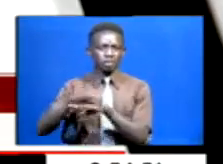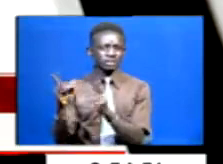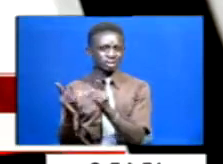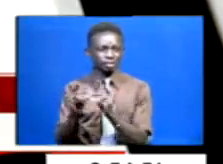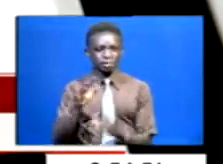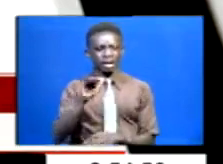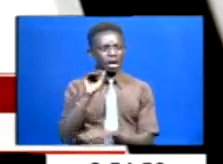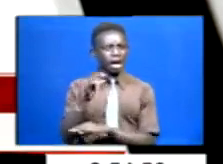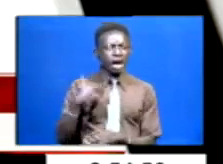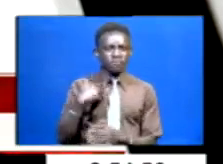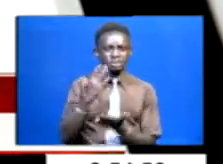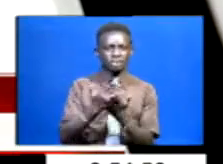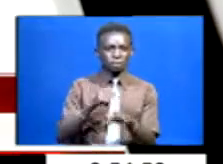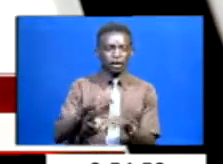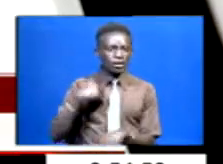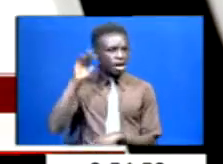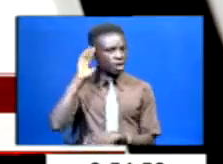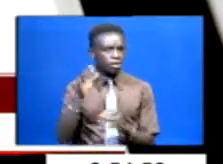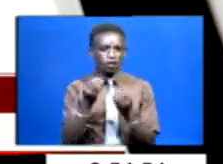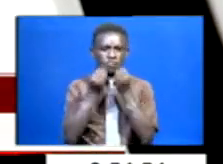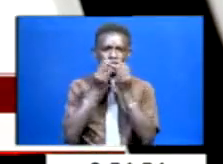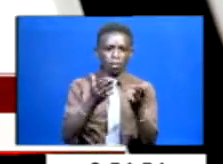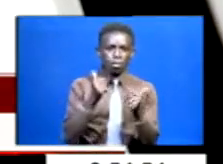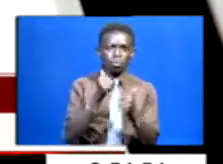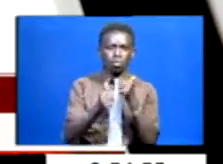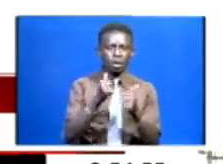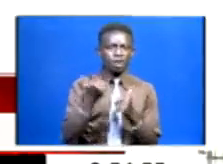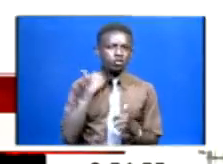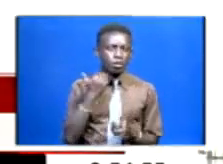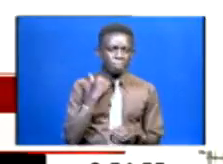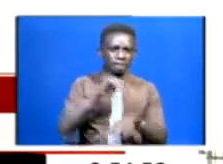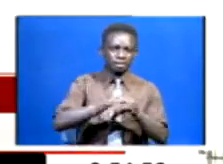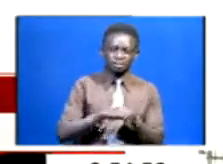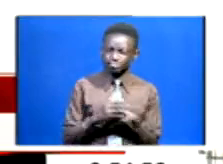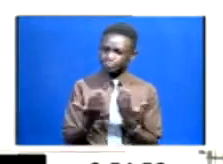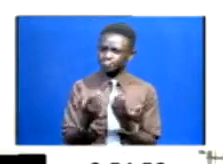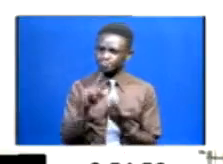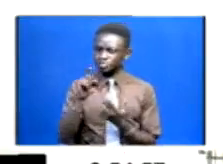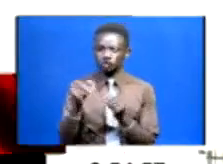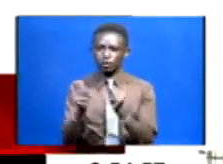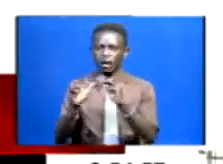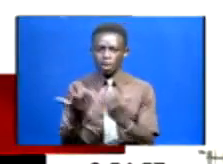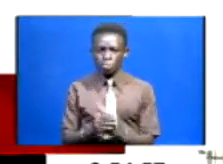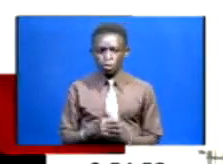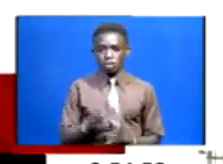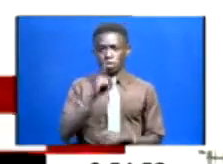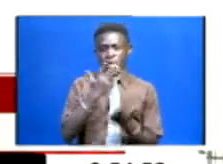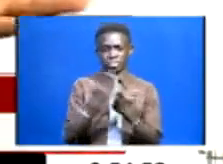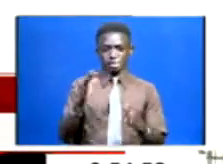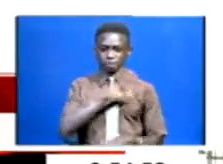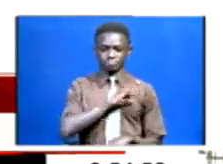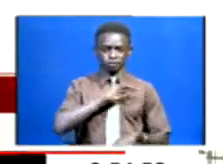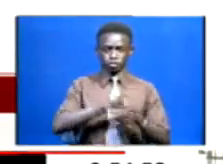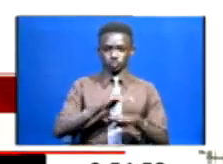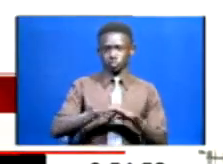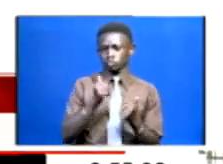of leaked information or data, and how would you handle that? Advantage is that we have been able to take action because based on